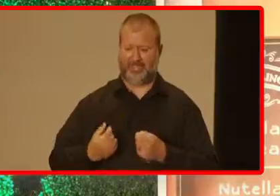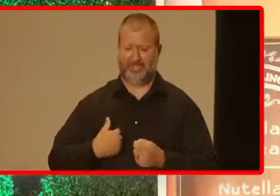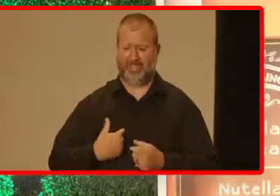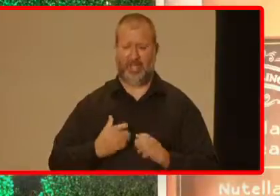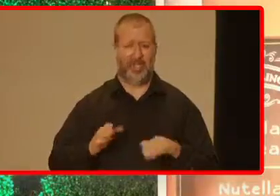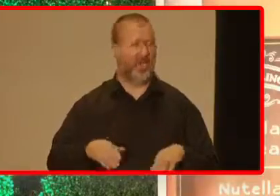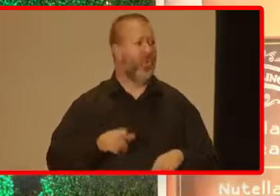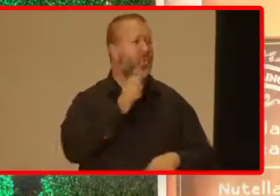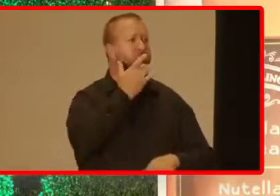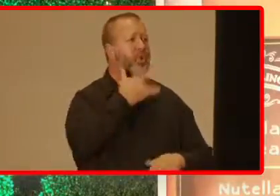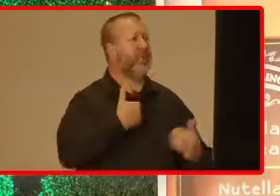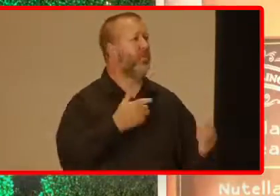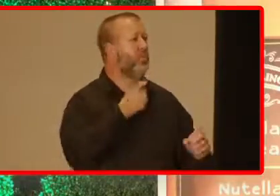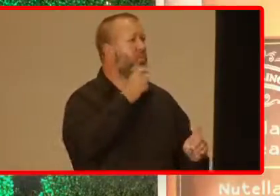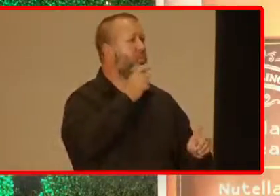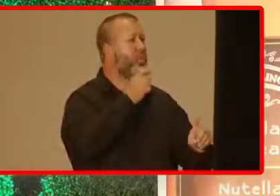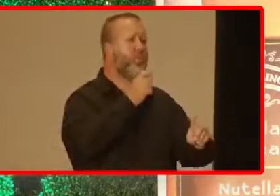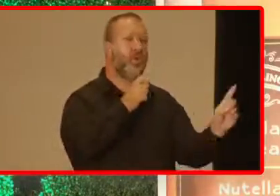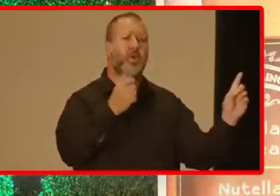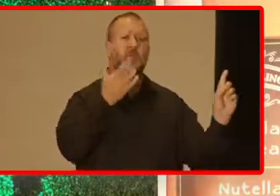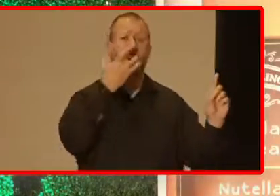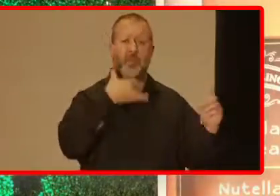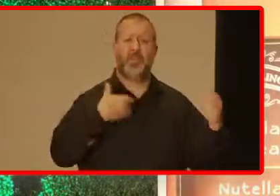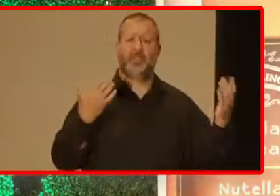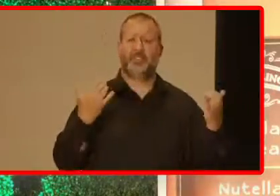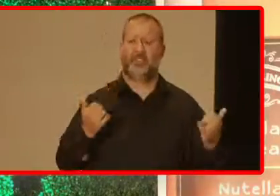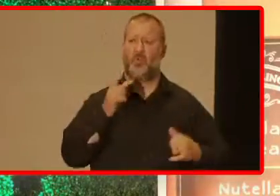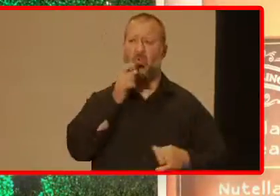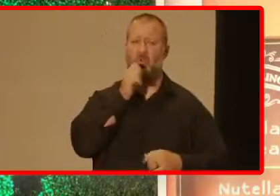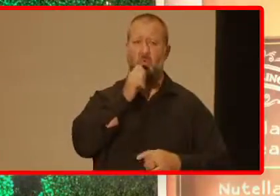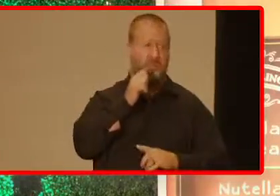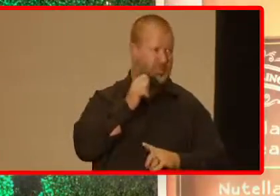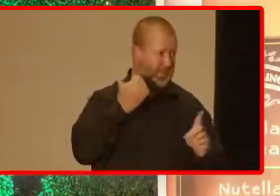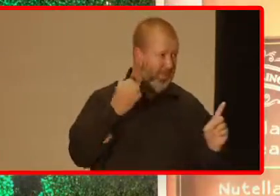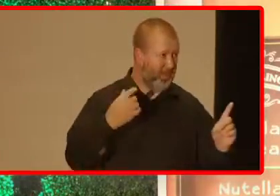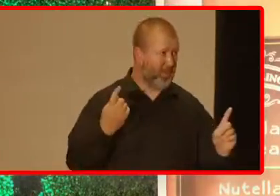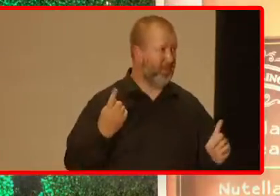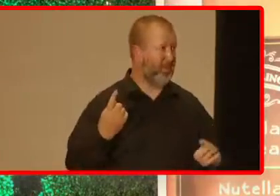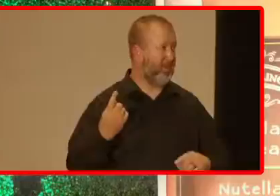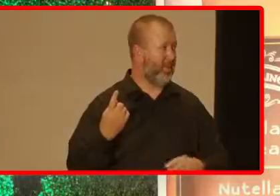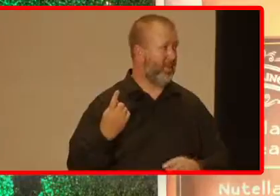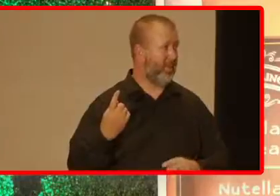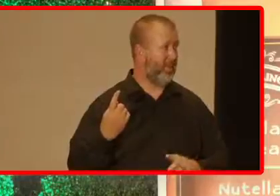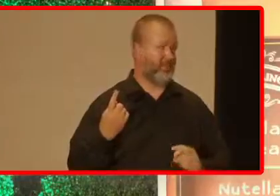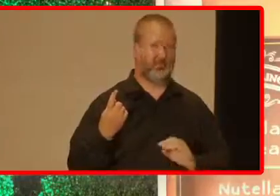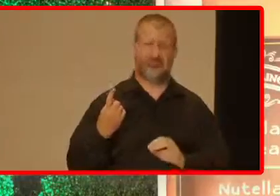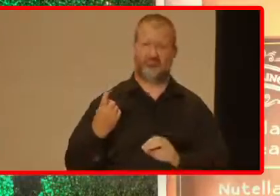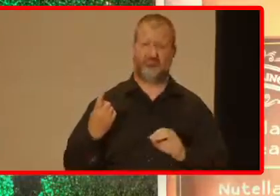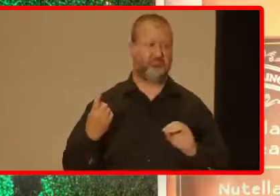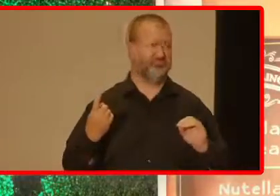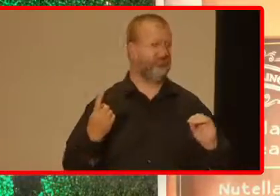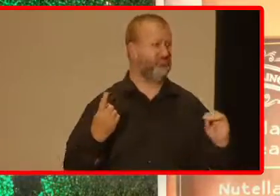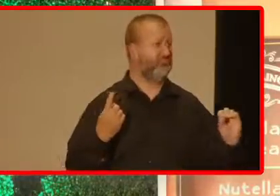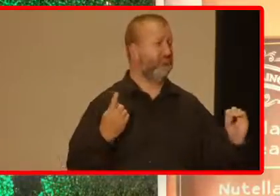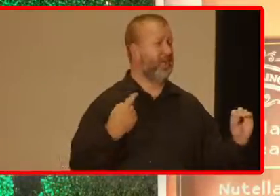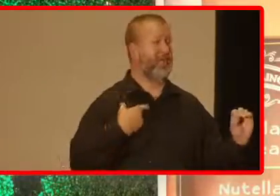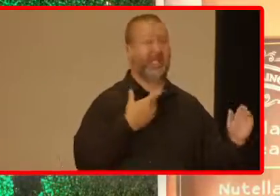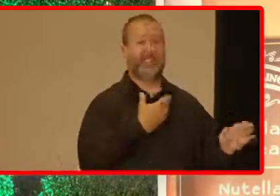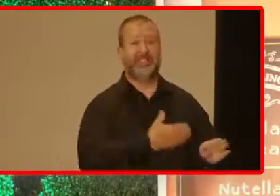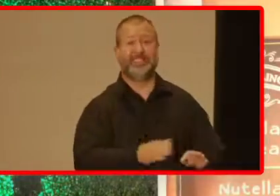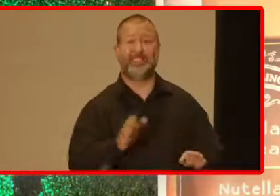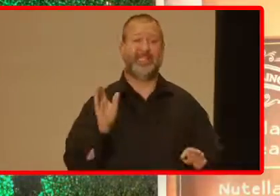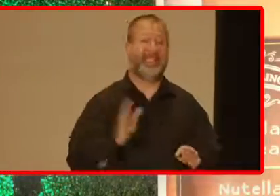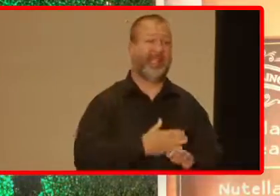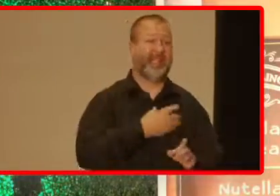"Whose birthday is it?" Yeah. Anybody have a birthday today? No. Okay. All right. I was gonna sing, and I don't do it